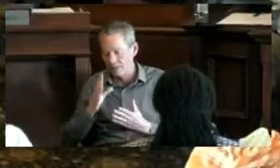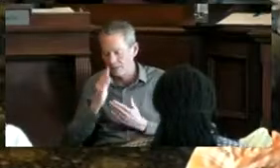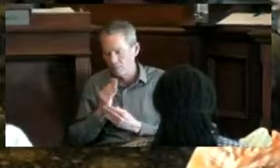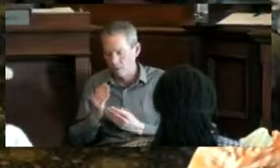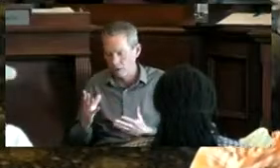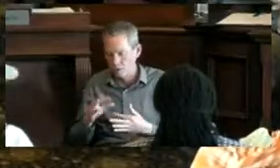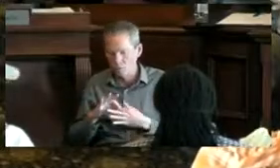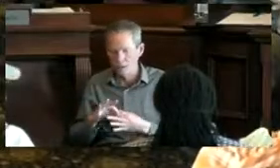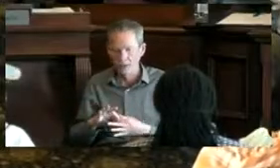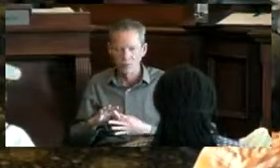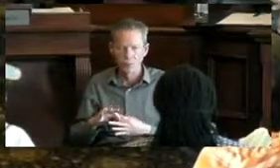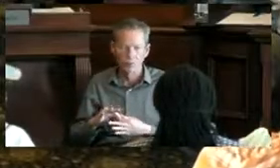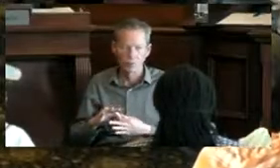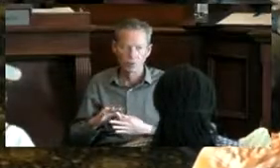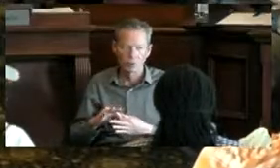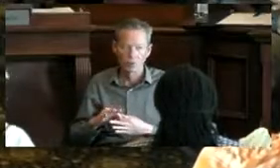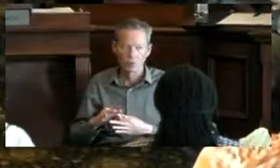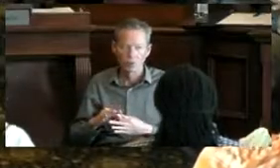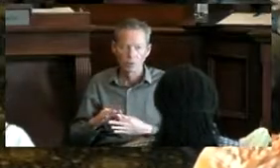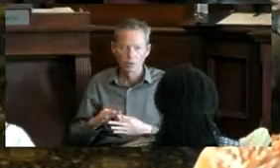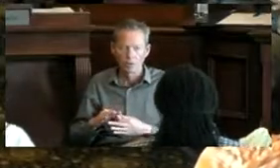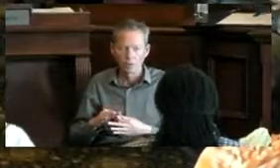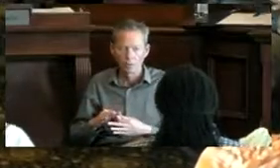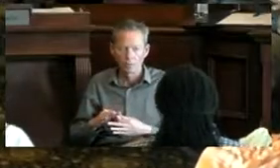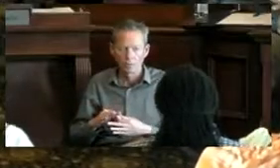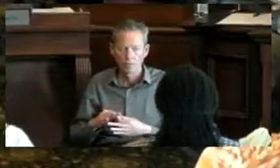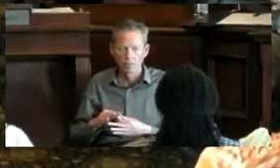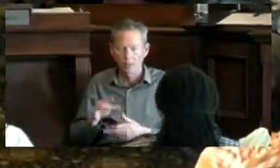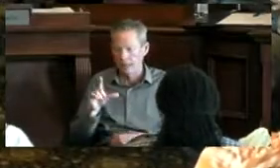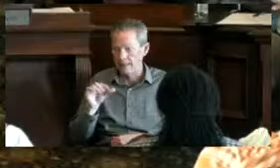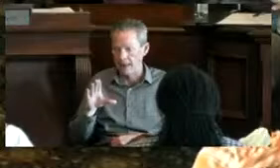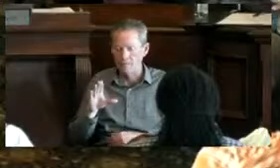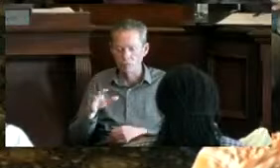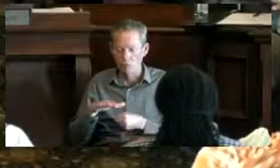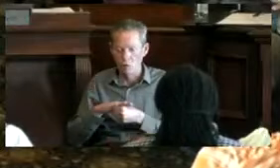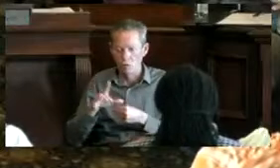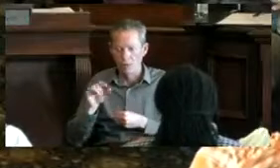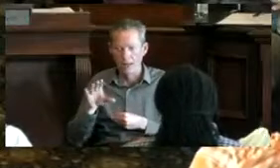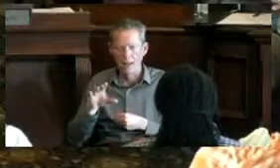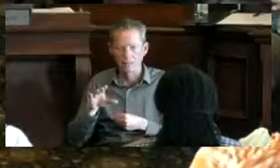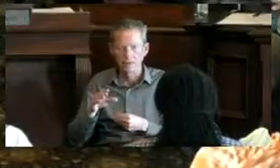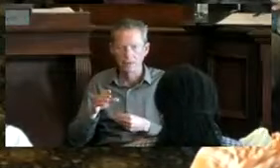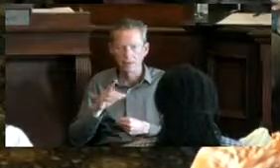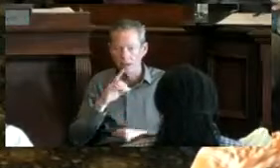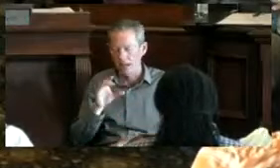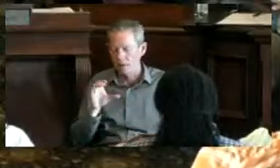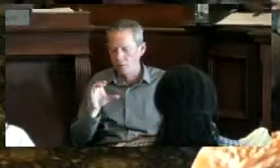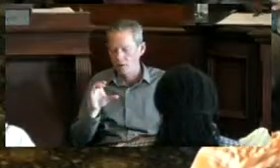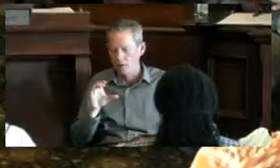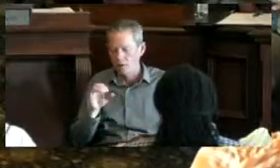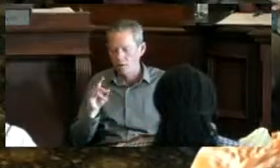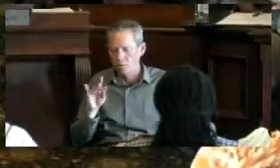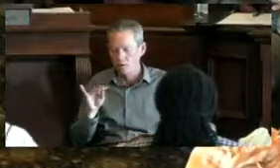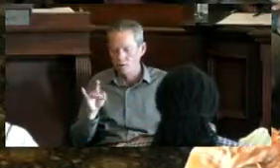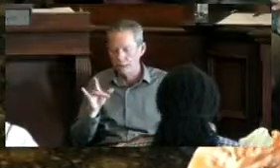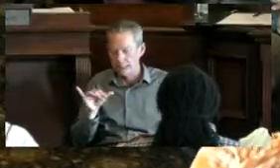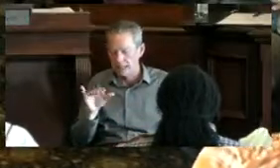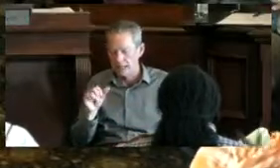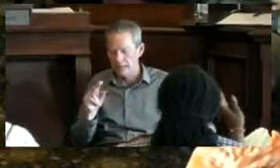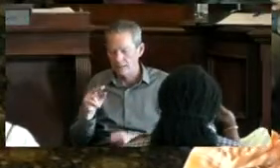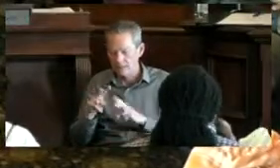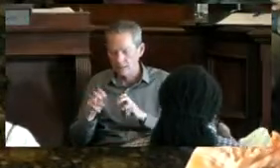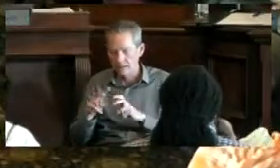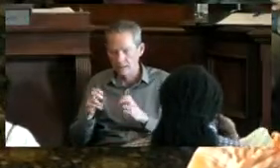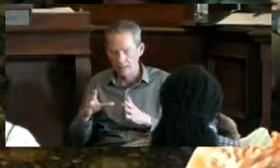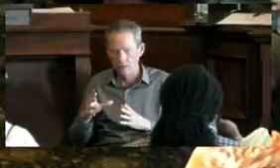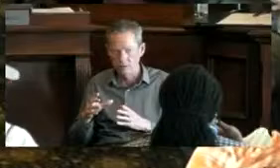information on, you know, the lab, you know, local labs that are in the area, such as Certainty Analytics, ran by Dr. Brandy Young,